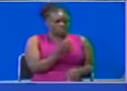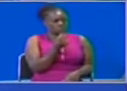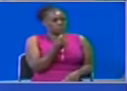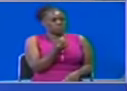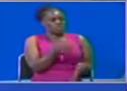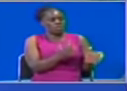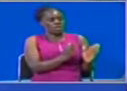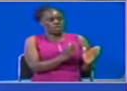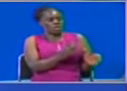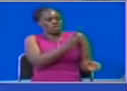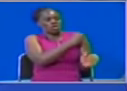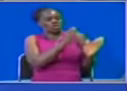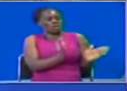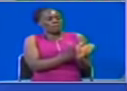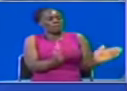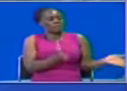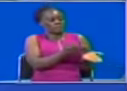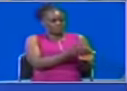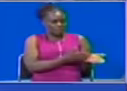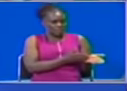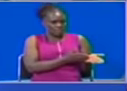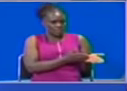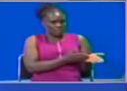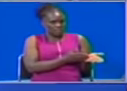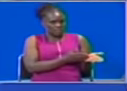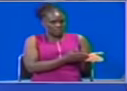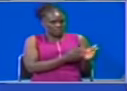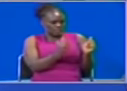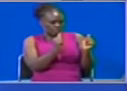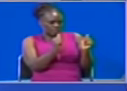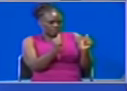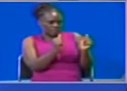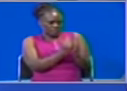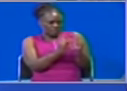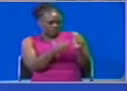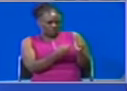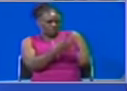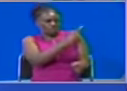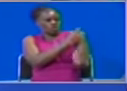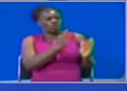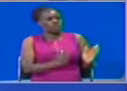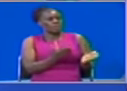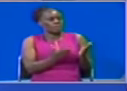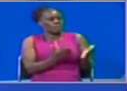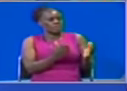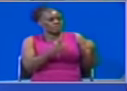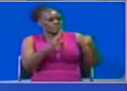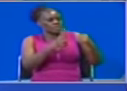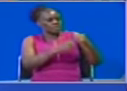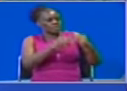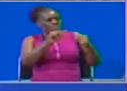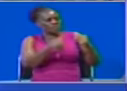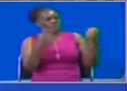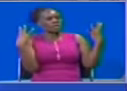fact that the doctors in the public sector, there are only about, say, 10,000 doctors in this country, of which maybe only 7,000 are in